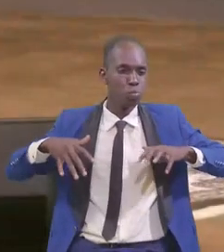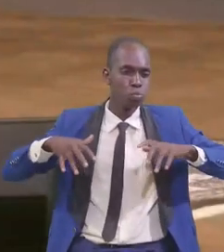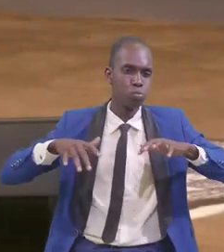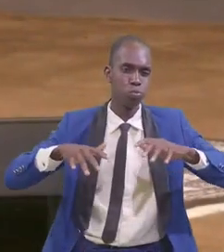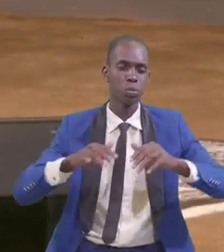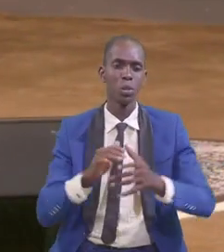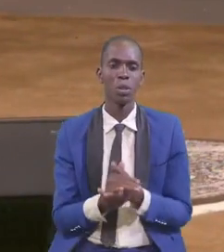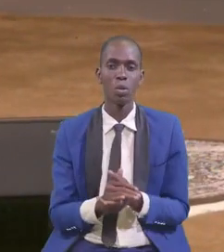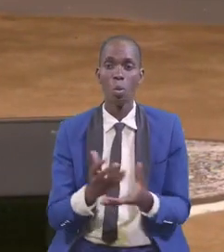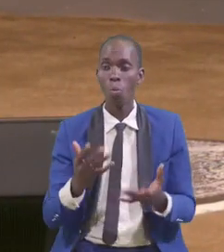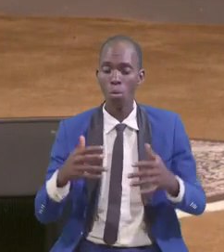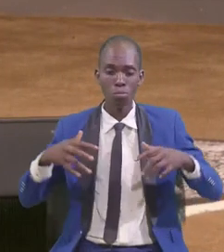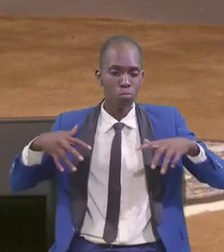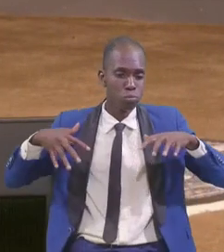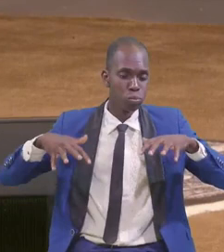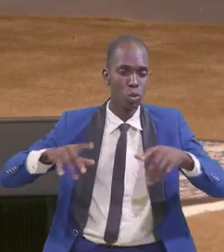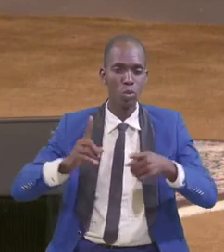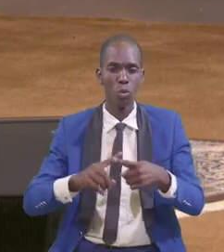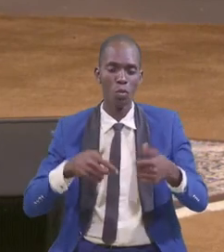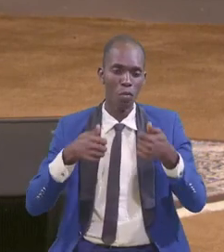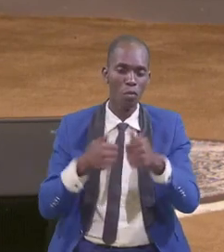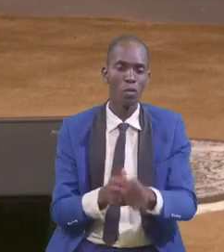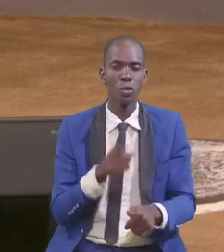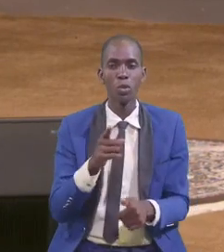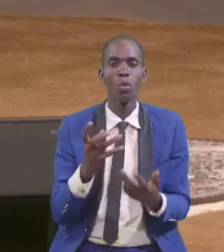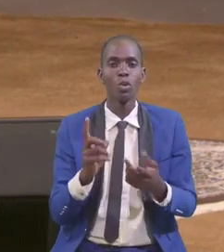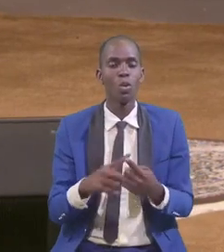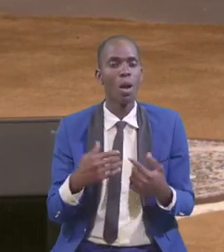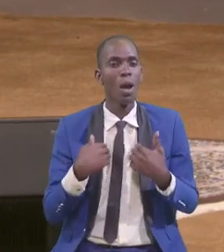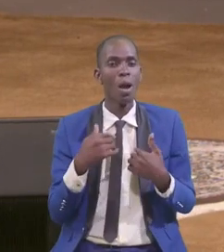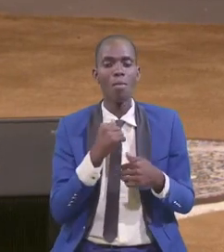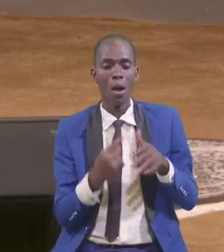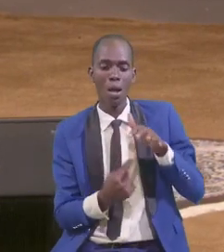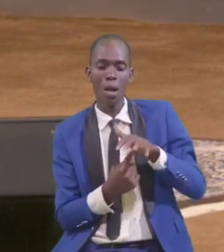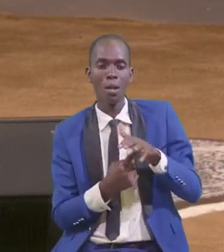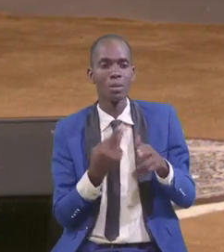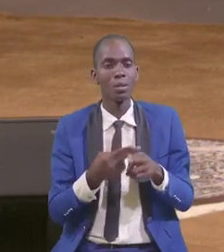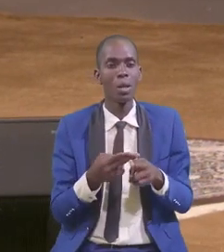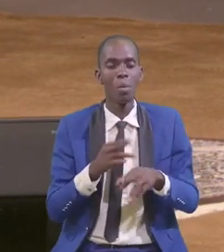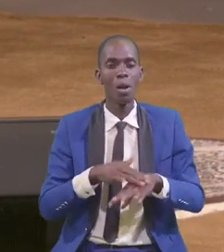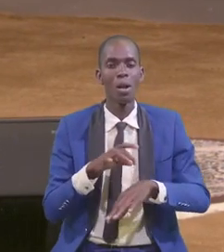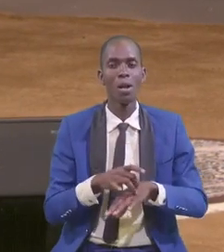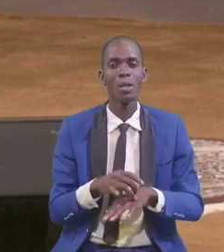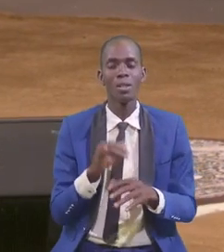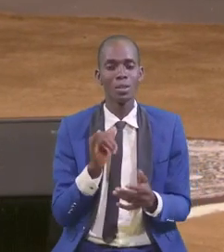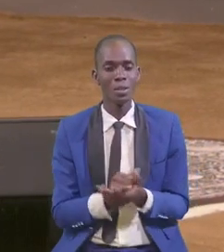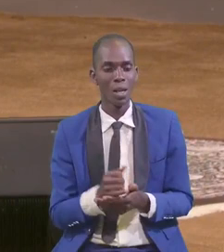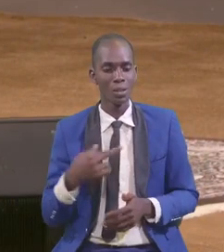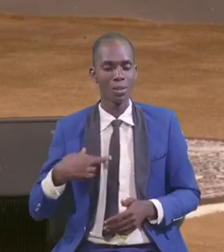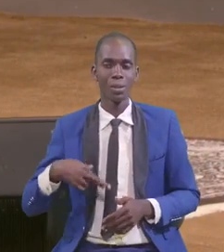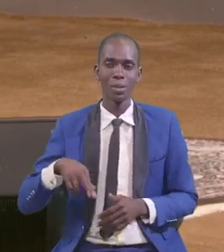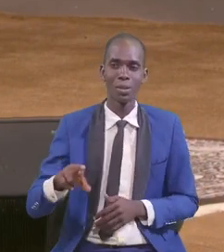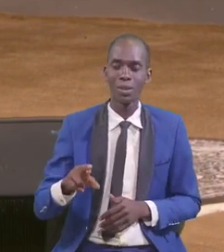many people to be following after them. They want to have a name on earth, that